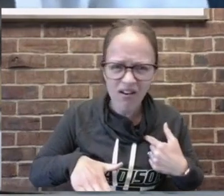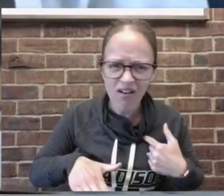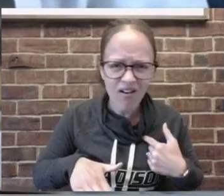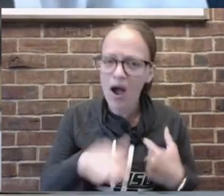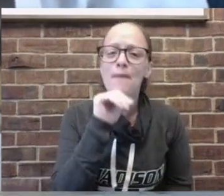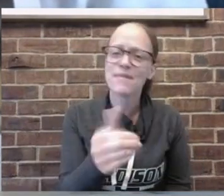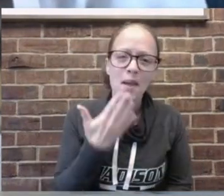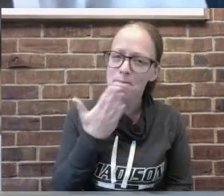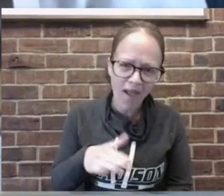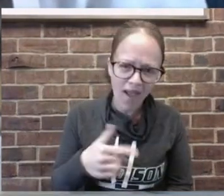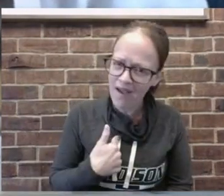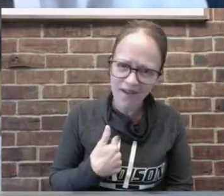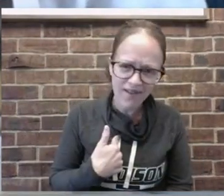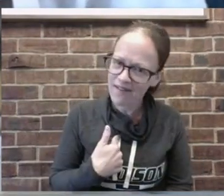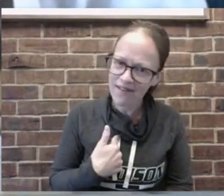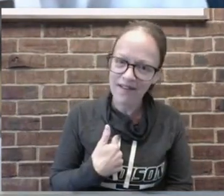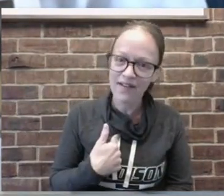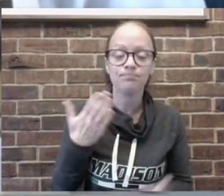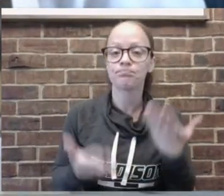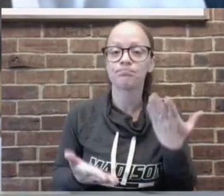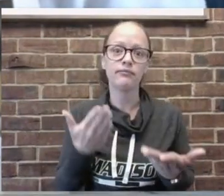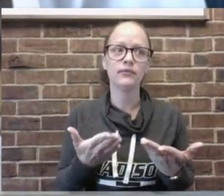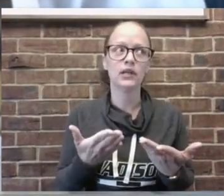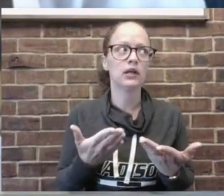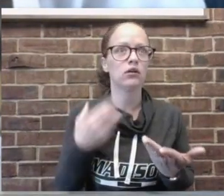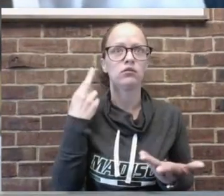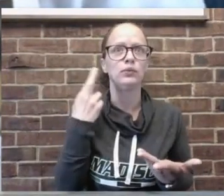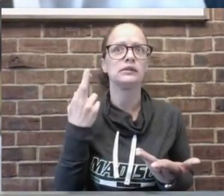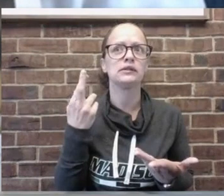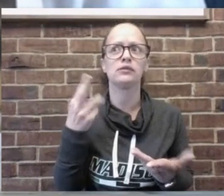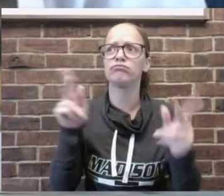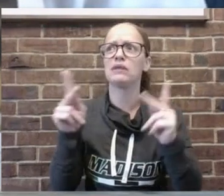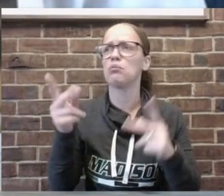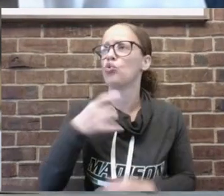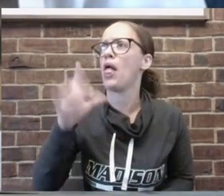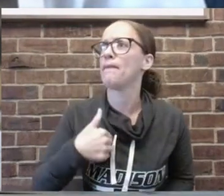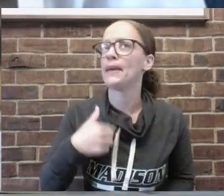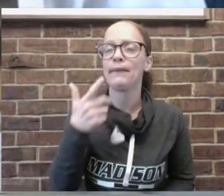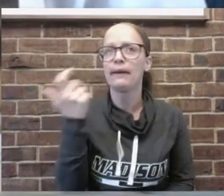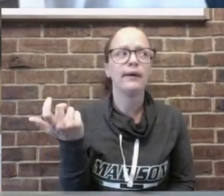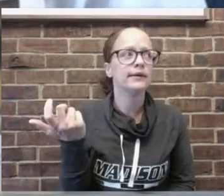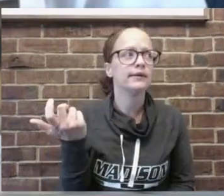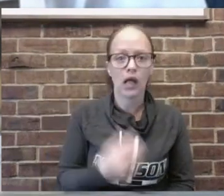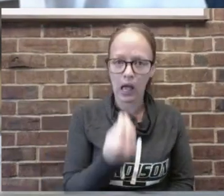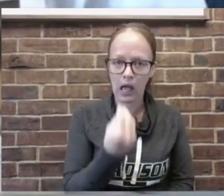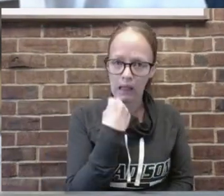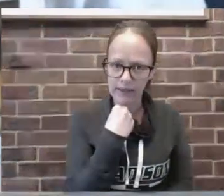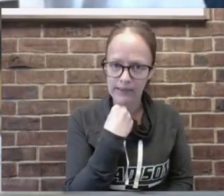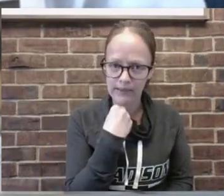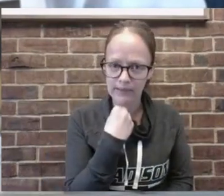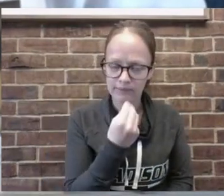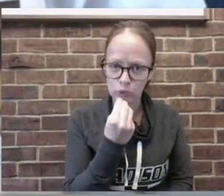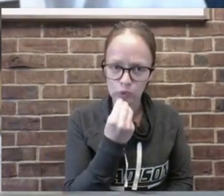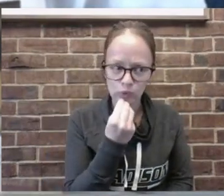it's because of our diet hey it's not my fault we'll eat cute little animals like bunnies and